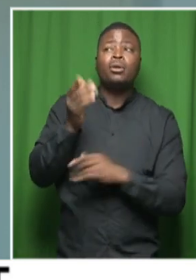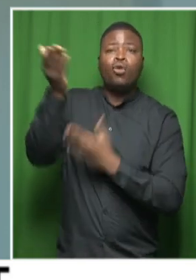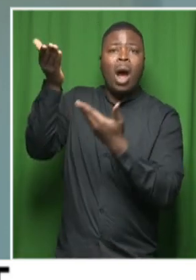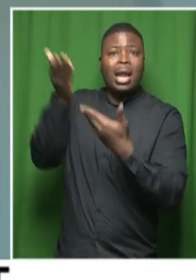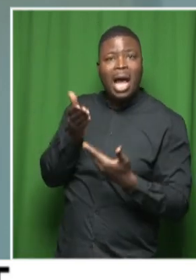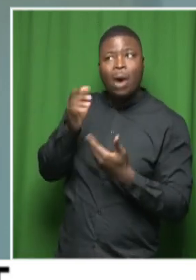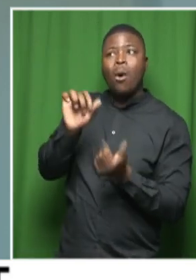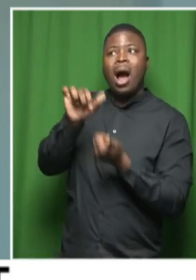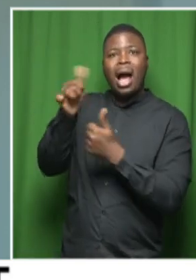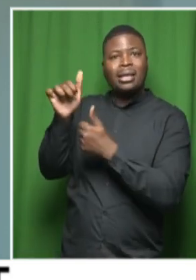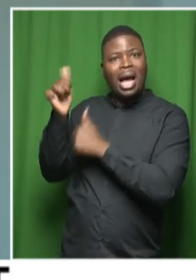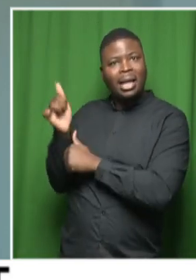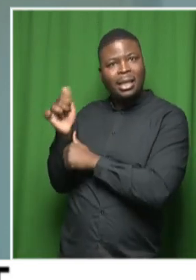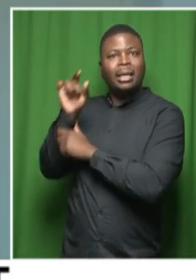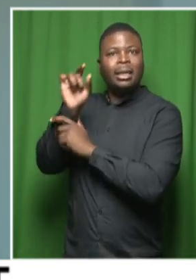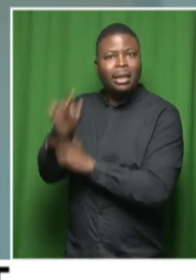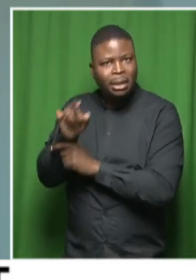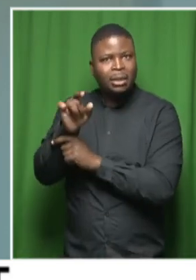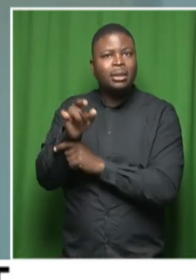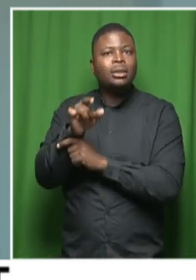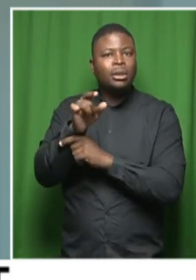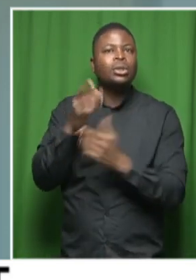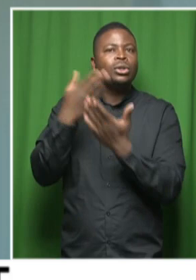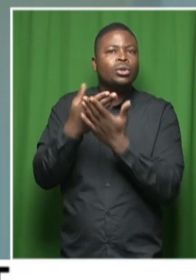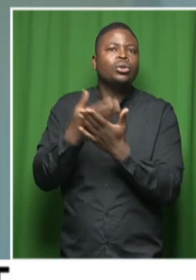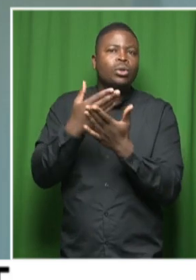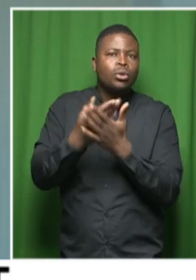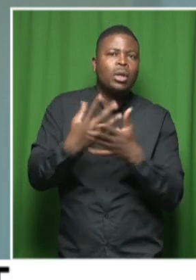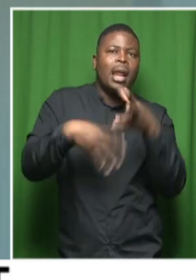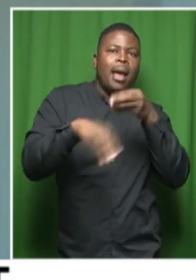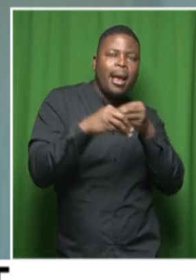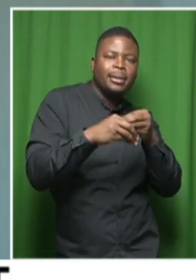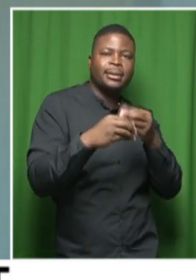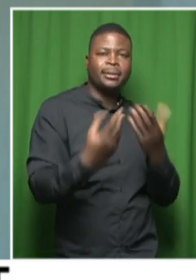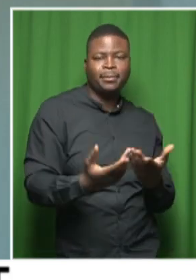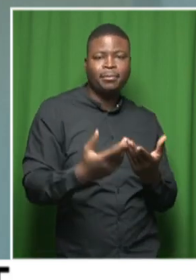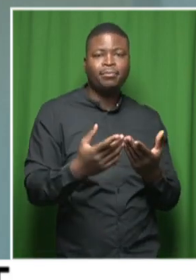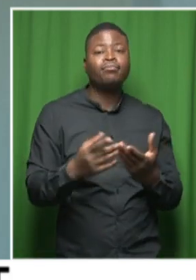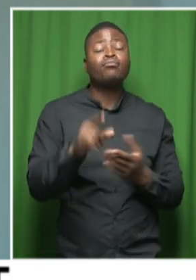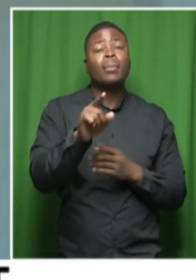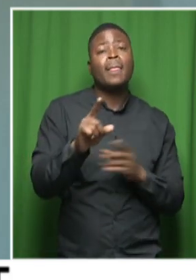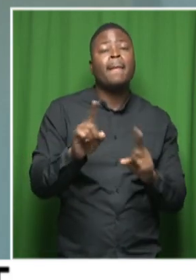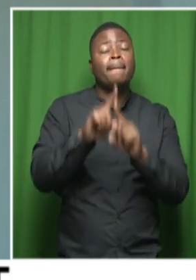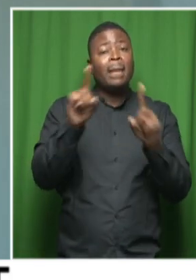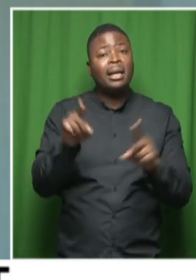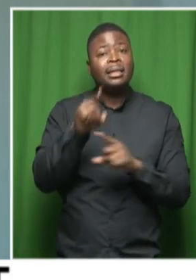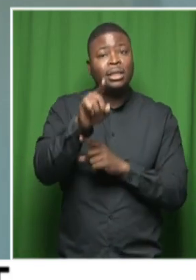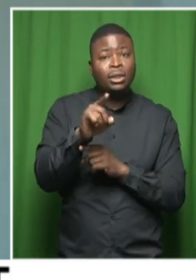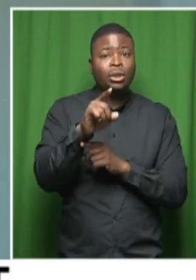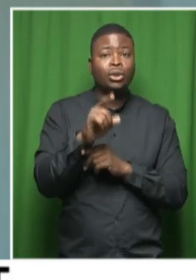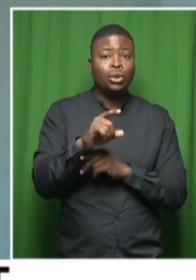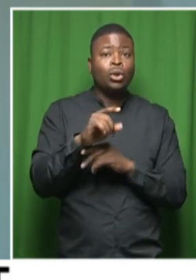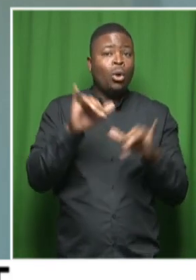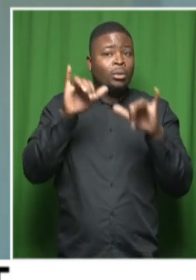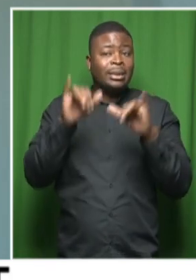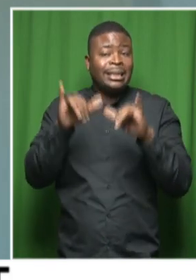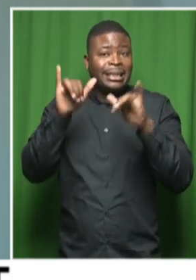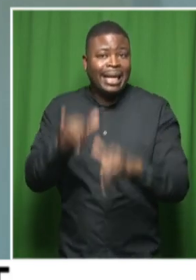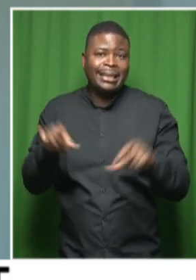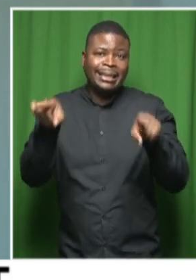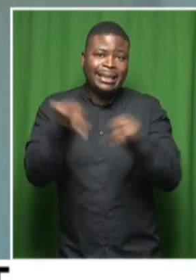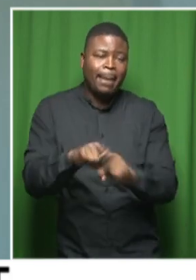with 75%. I think the second point, yes, is true, that in fact, if we stick to the current mandate, they are correct,